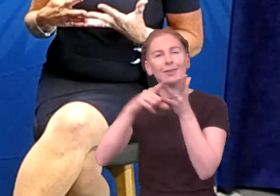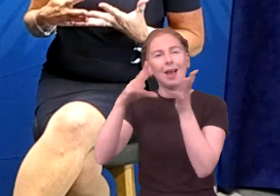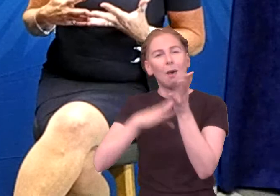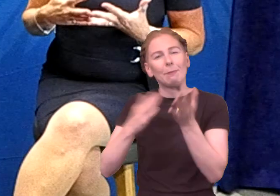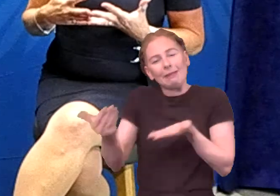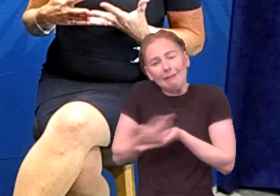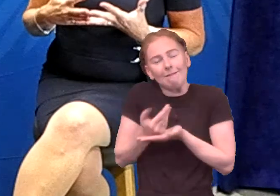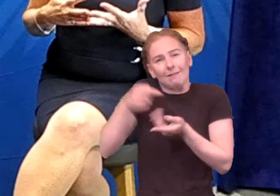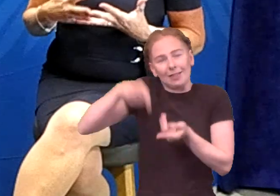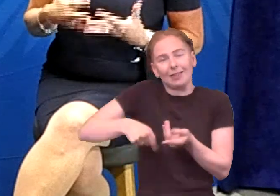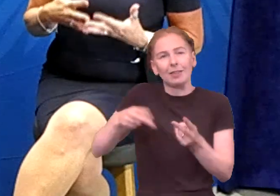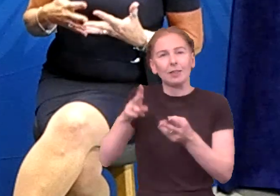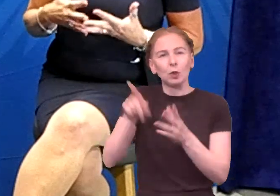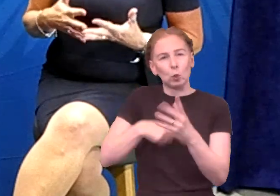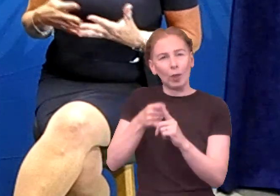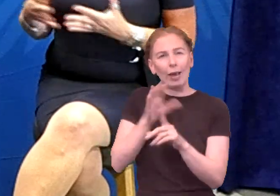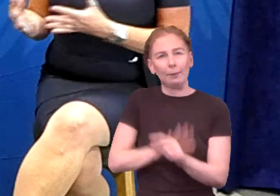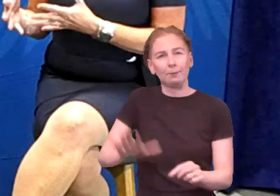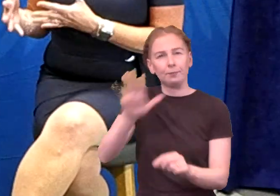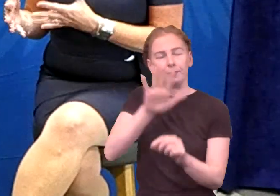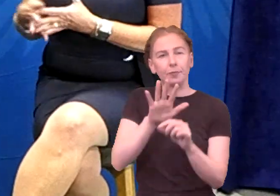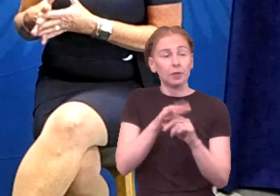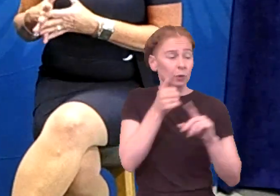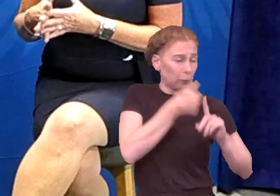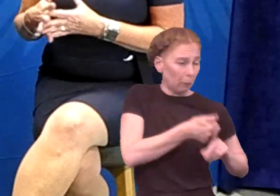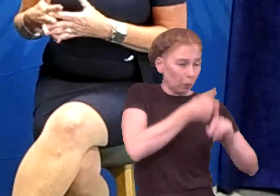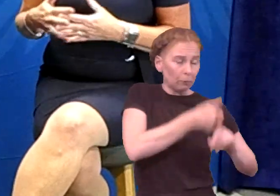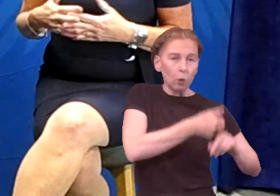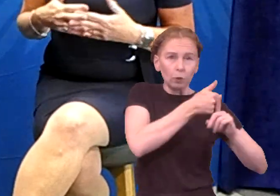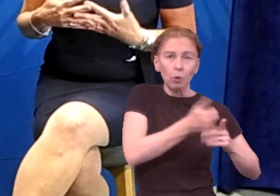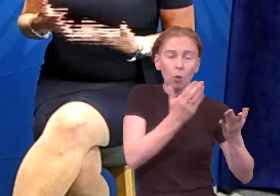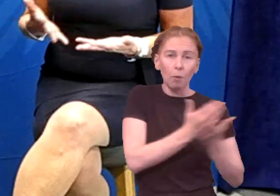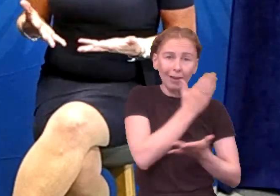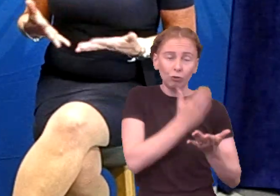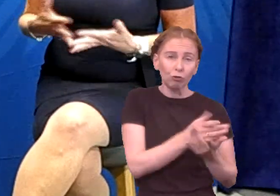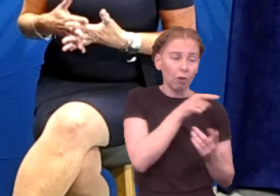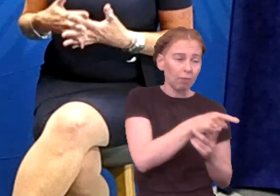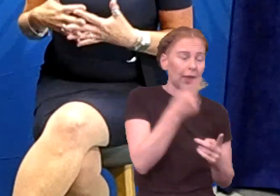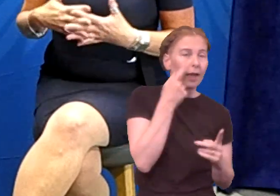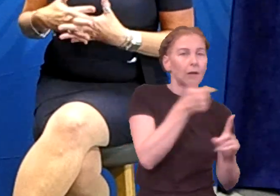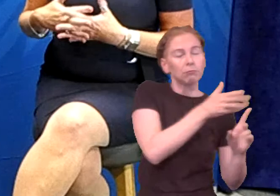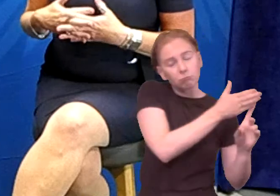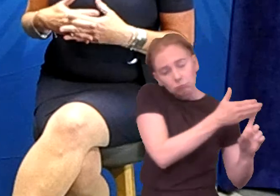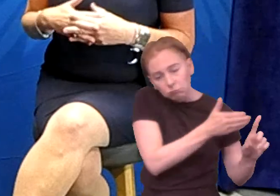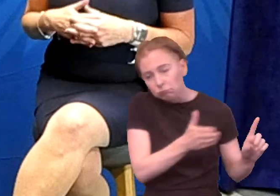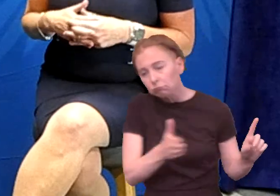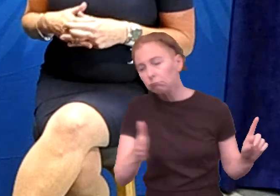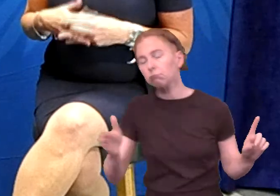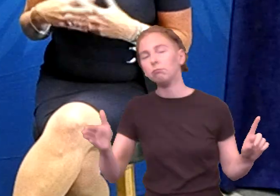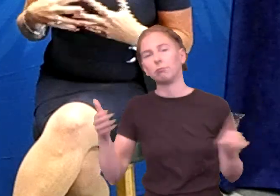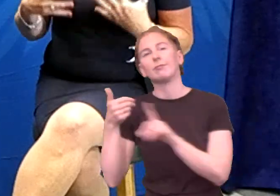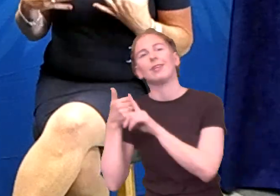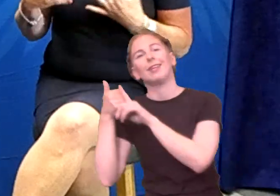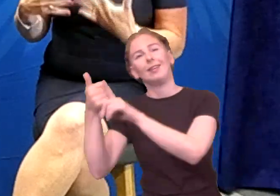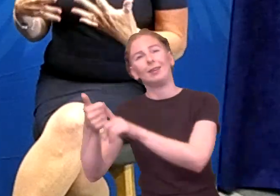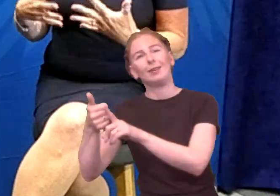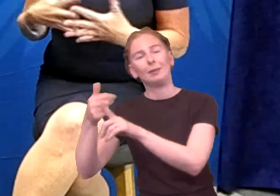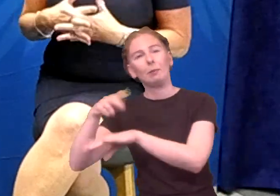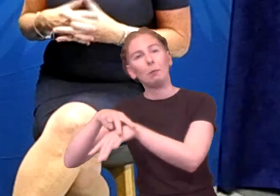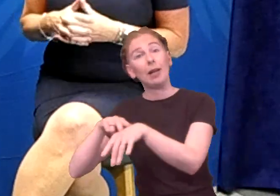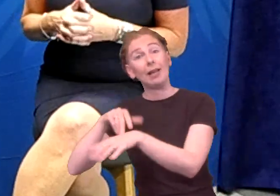that they can eventually support the police. And what we found by having a navigator involved with